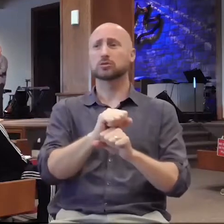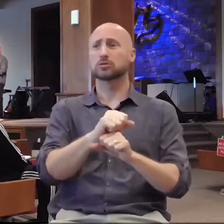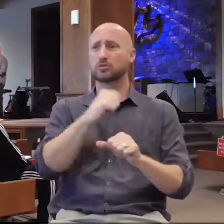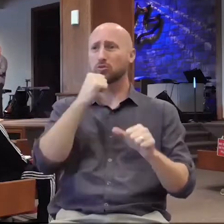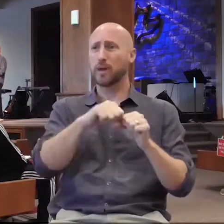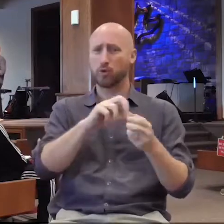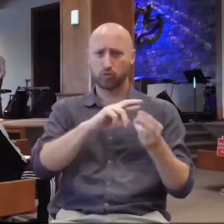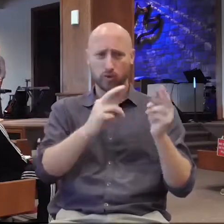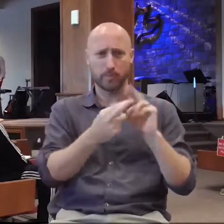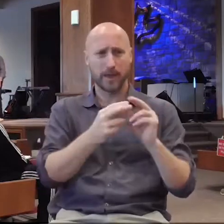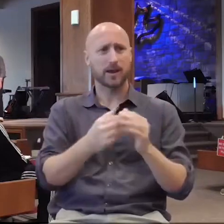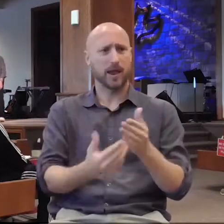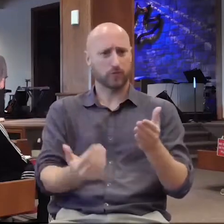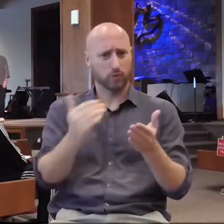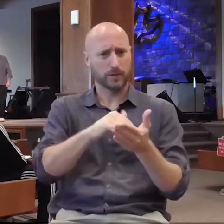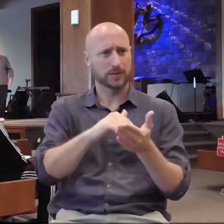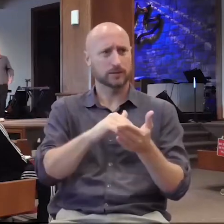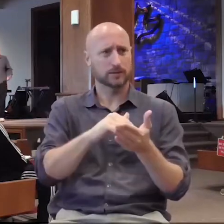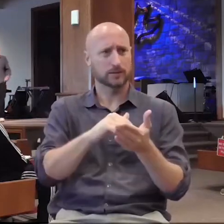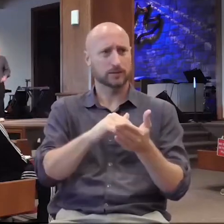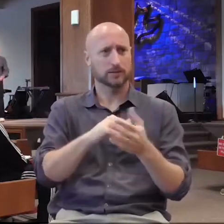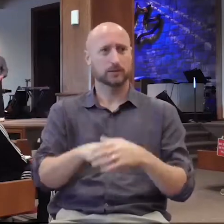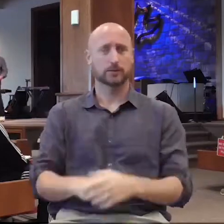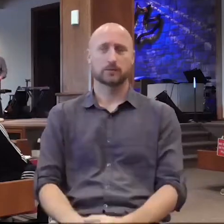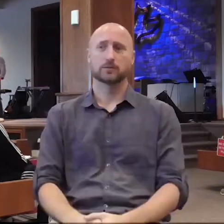if you want, like ours.